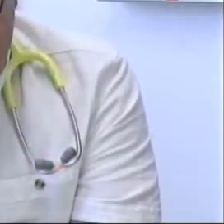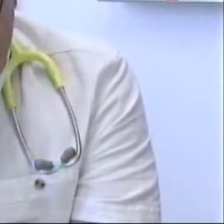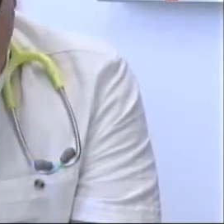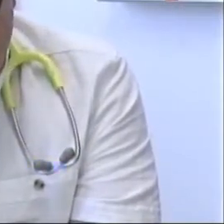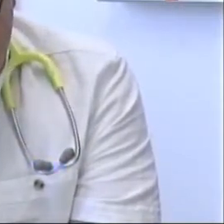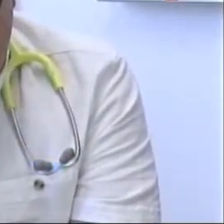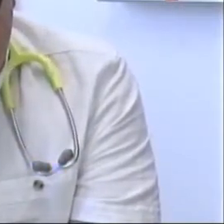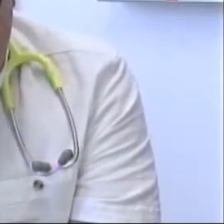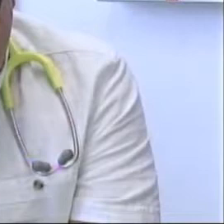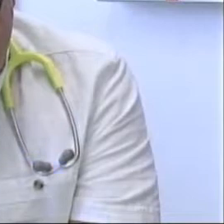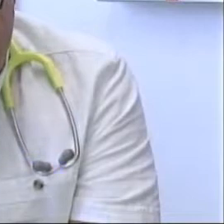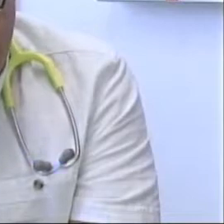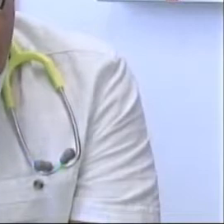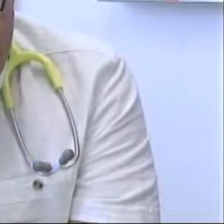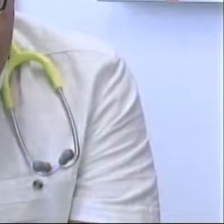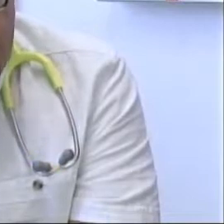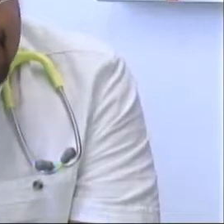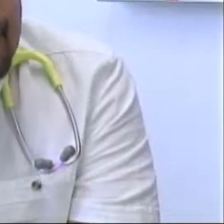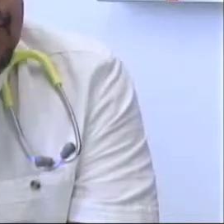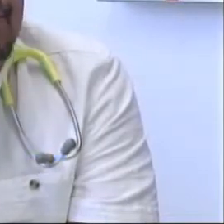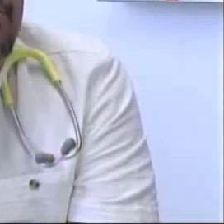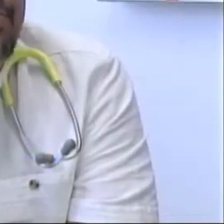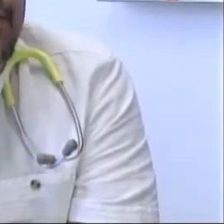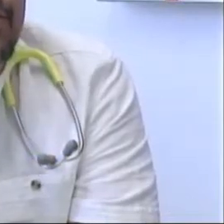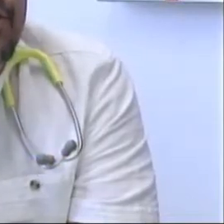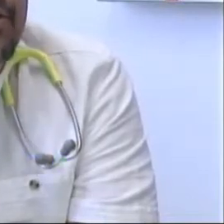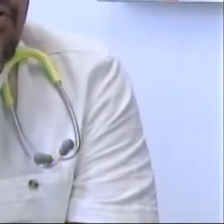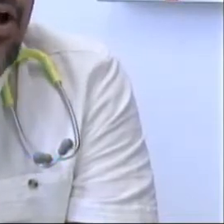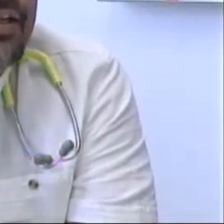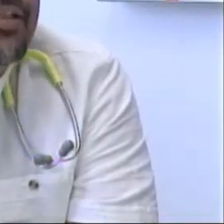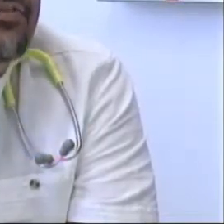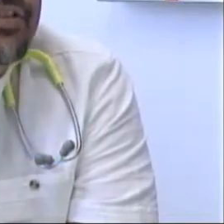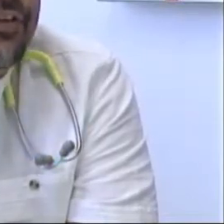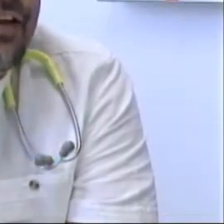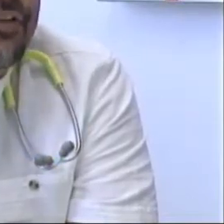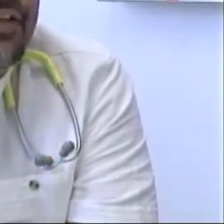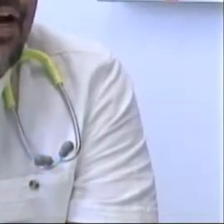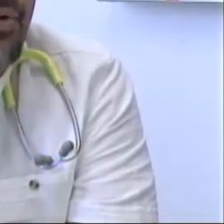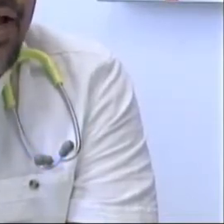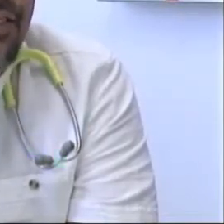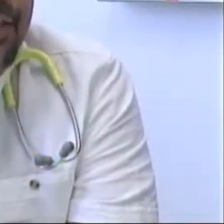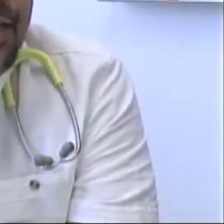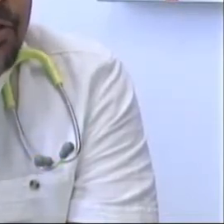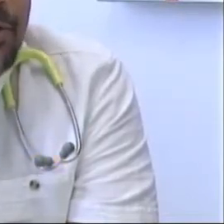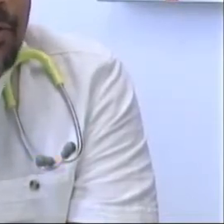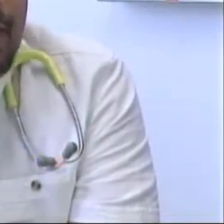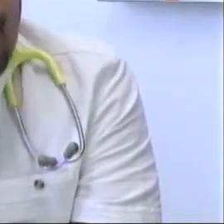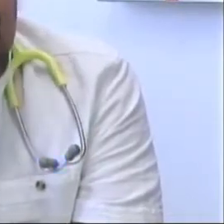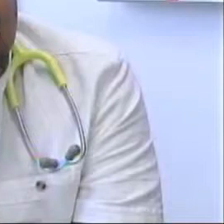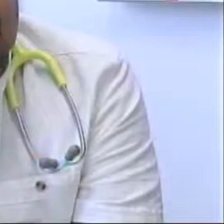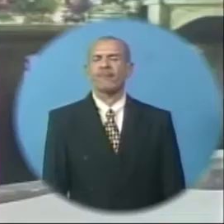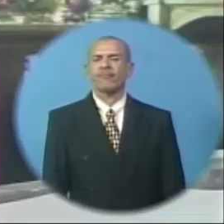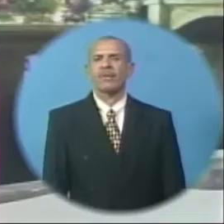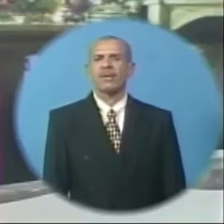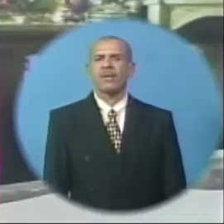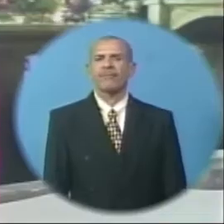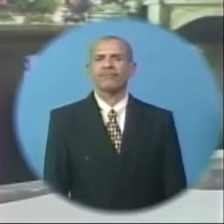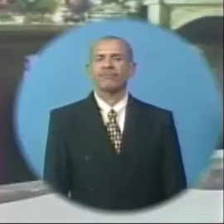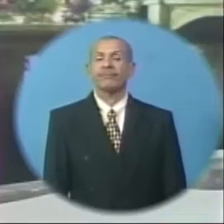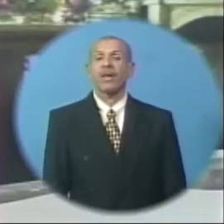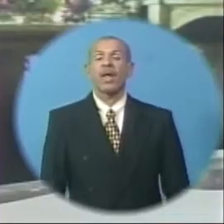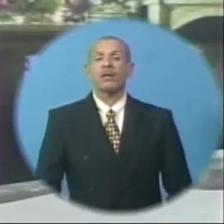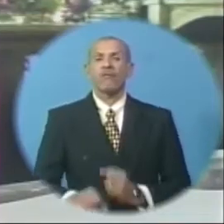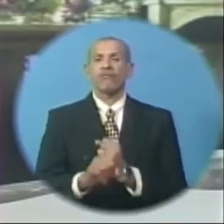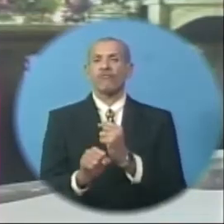And it's not just the survival that tells the whole picture, it's the quality of survival and how well they do.